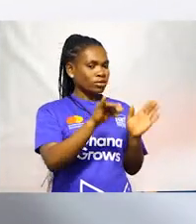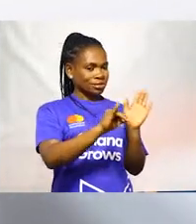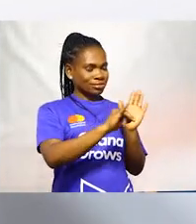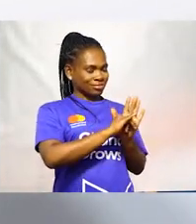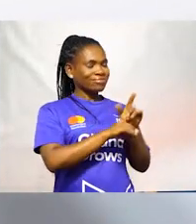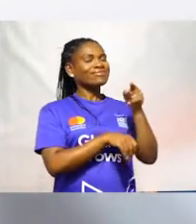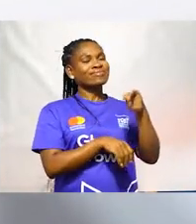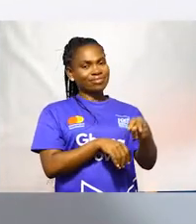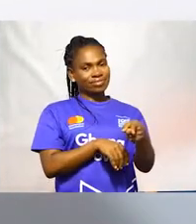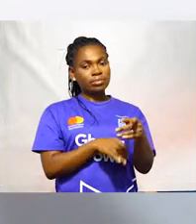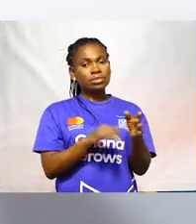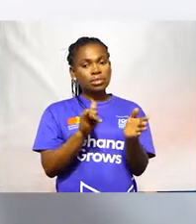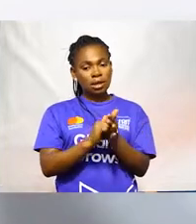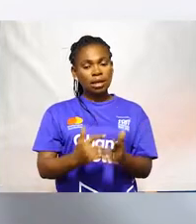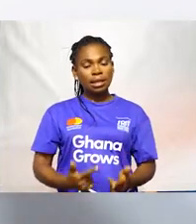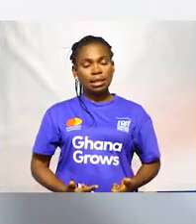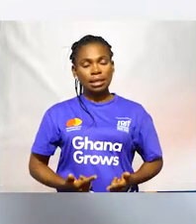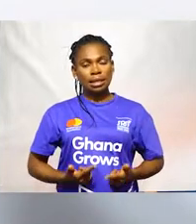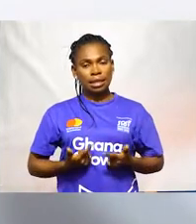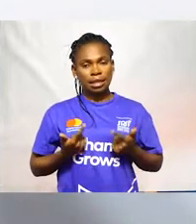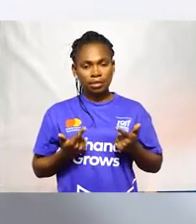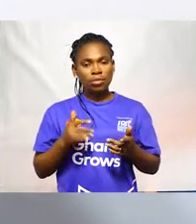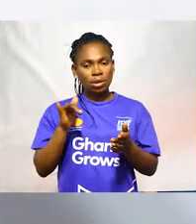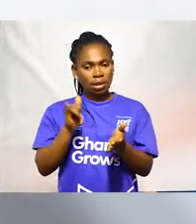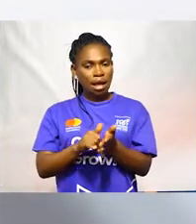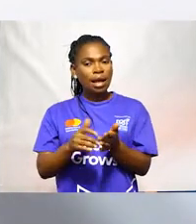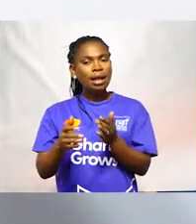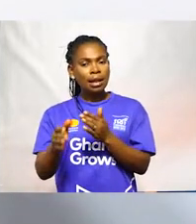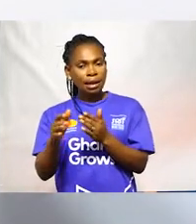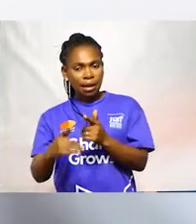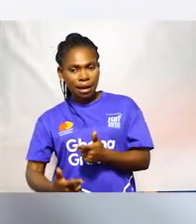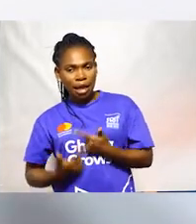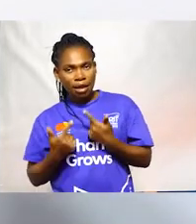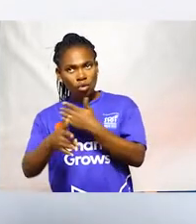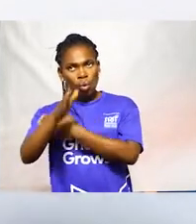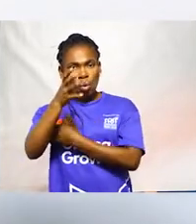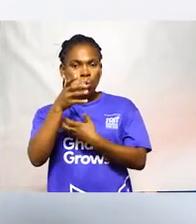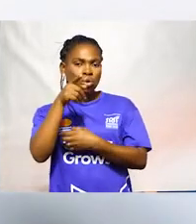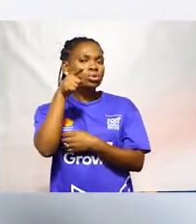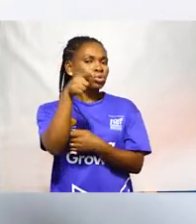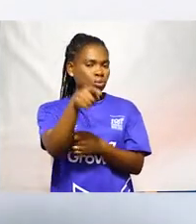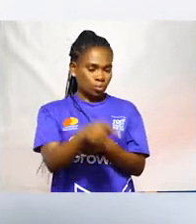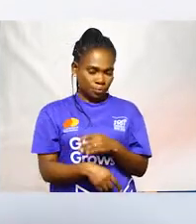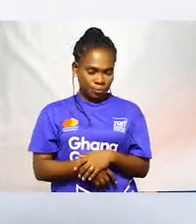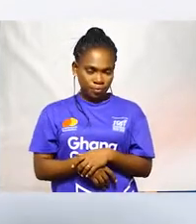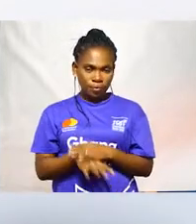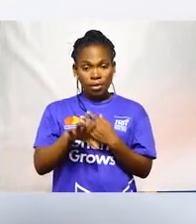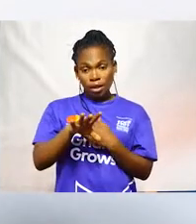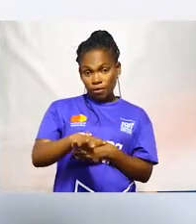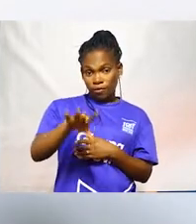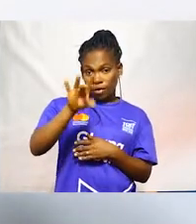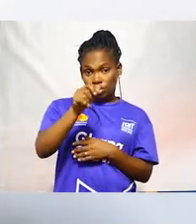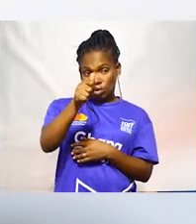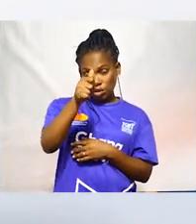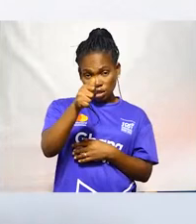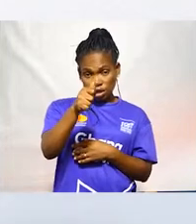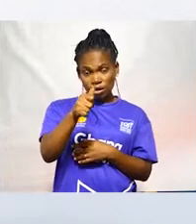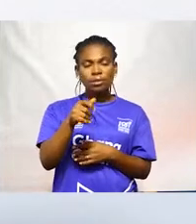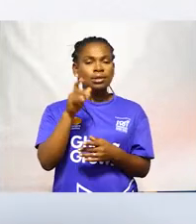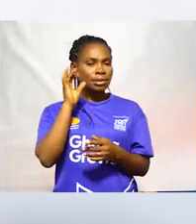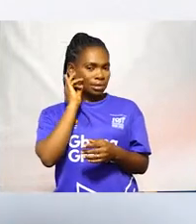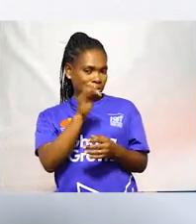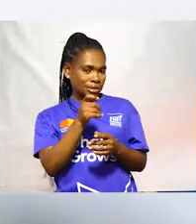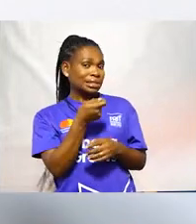you to live. That's what people call the purpose for your life. And so for me, finding yourself is key. But in